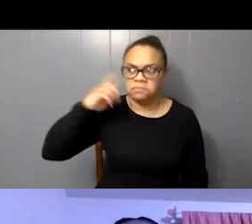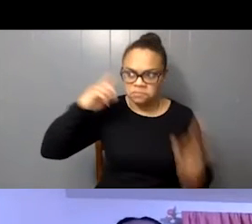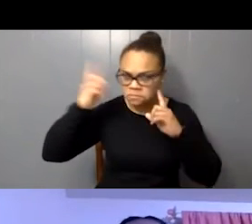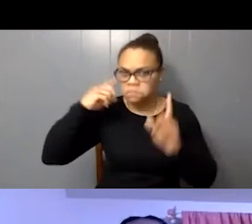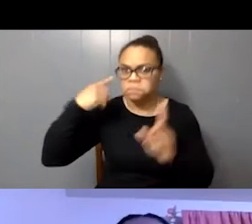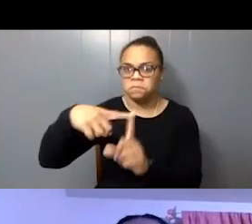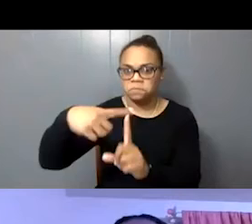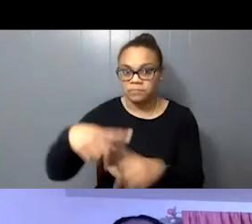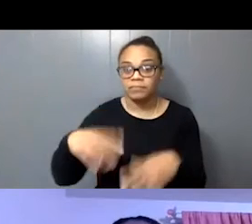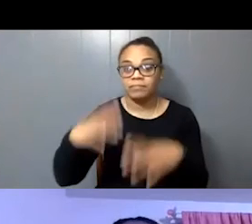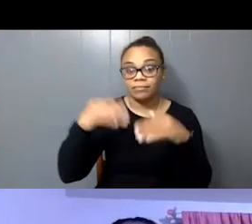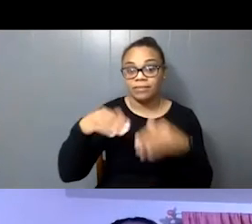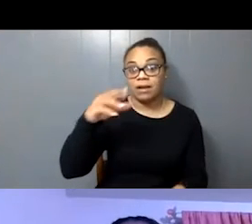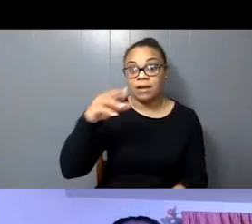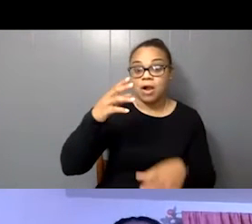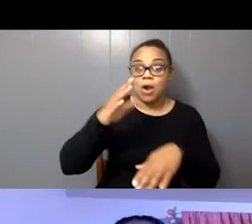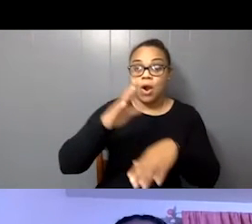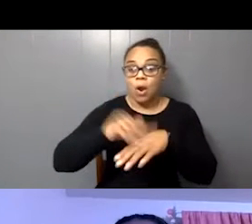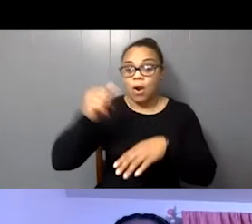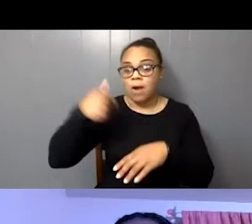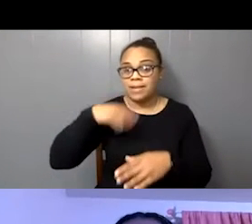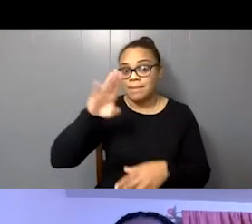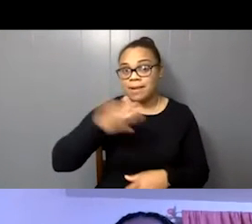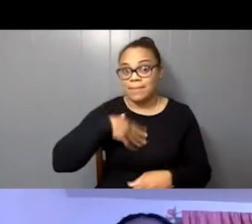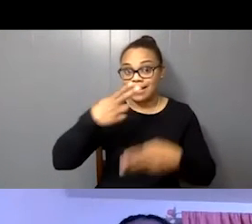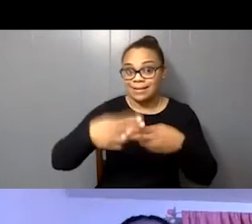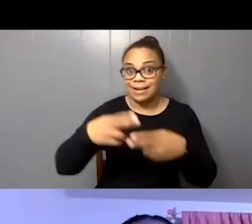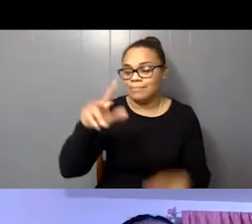Name with Timothy Chalamet. It might be some people's favorite